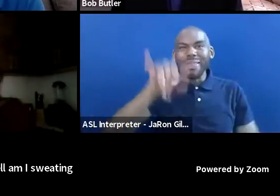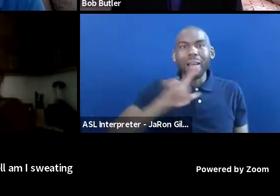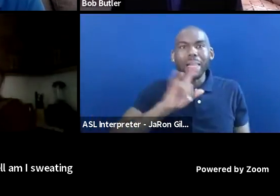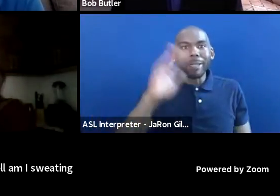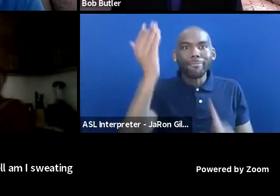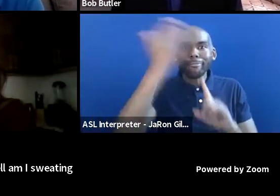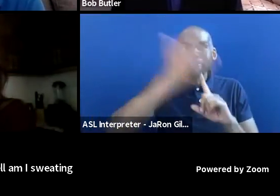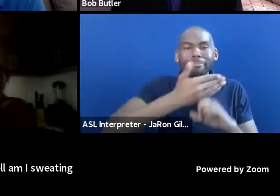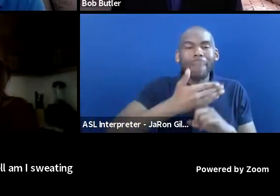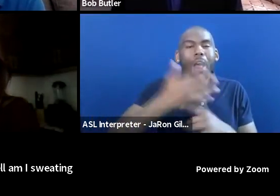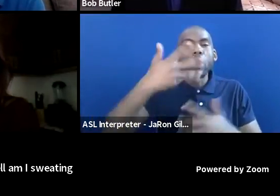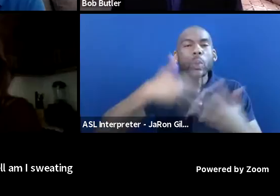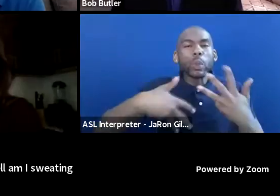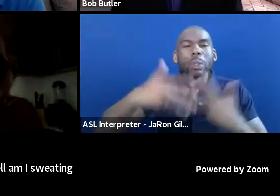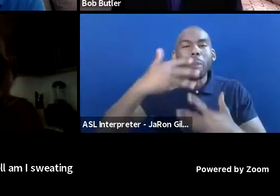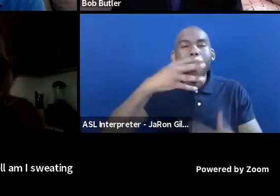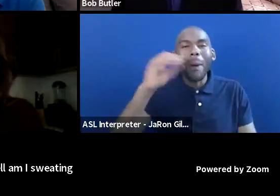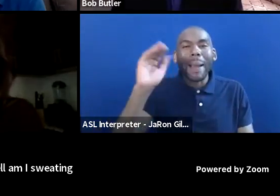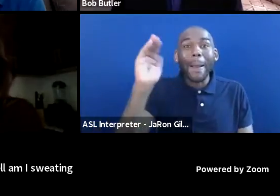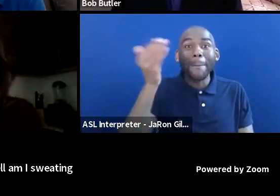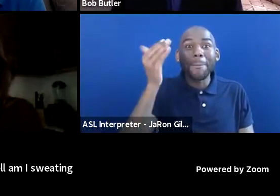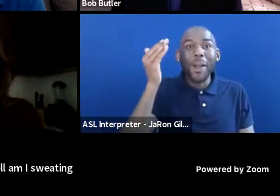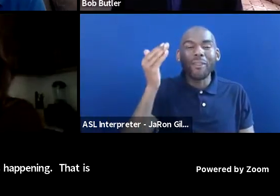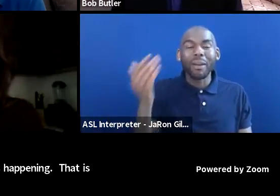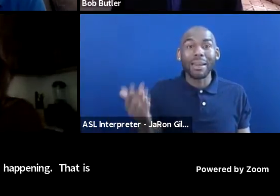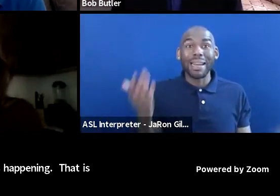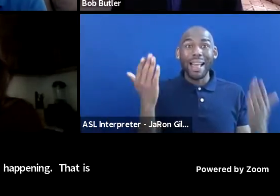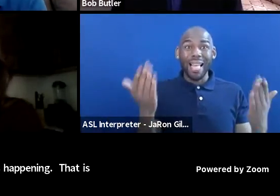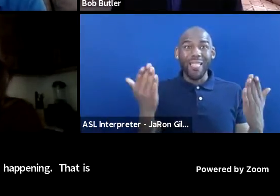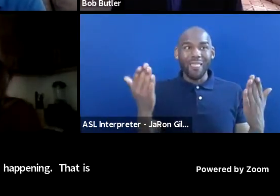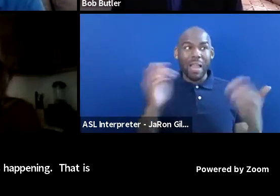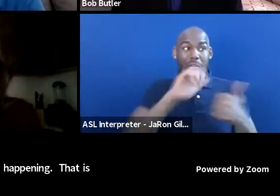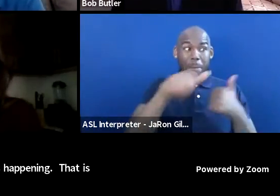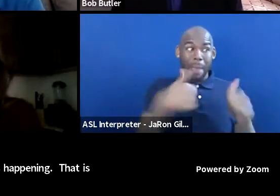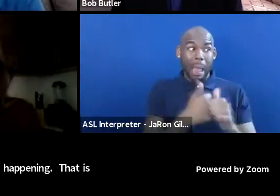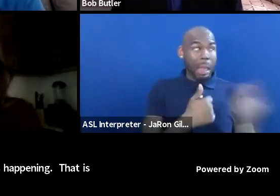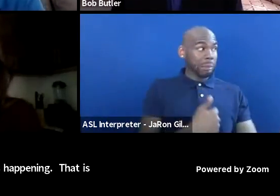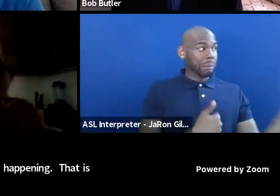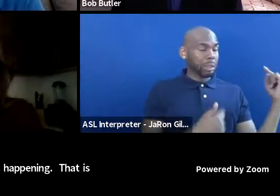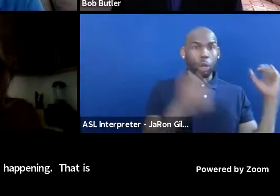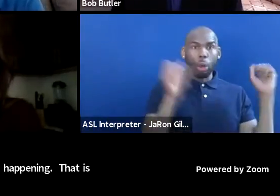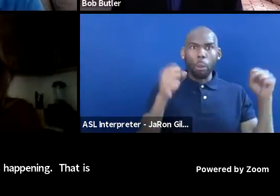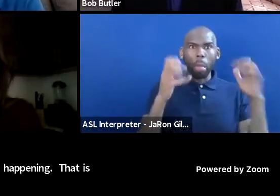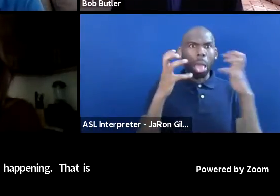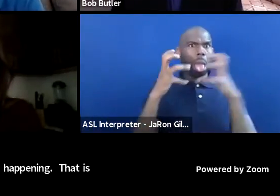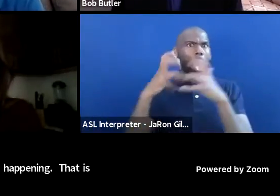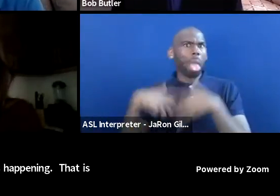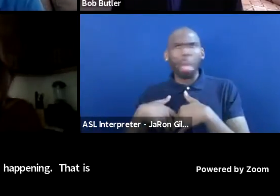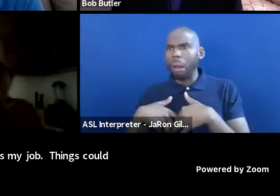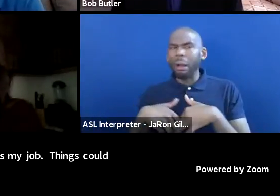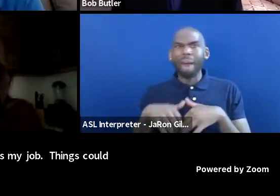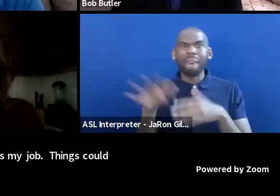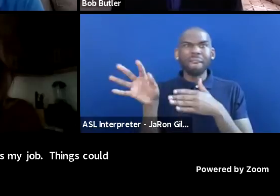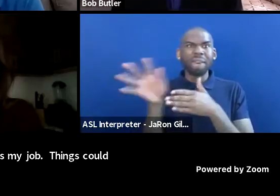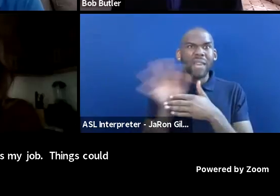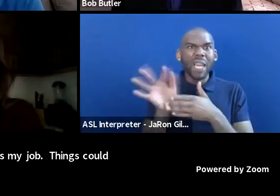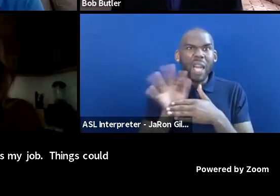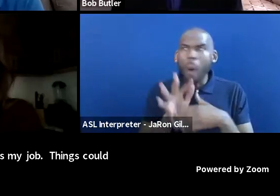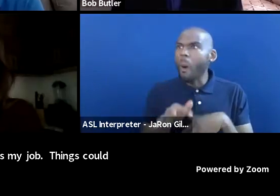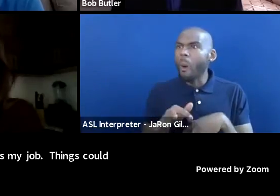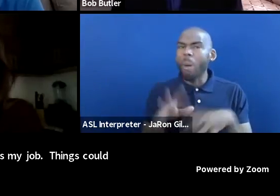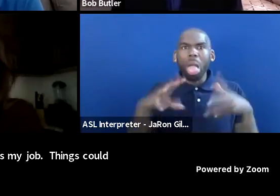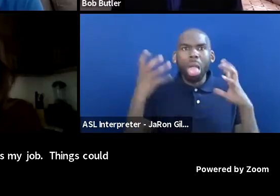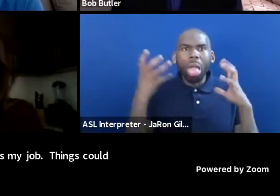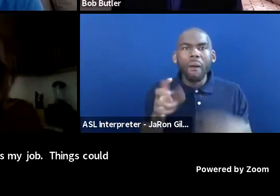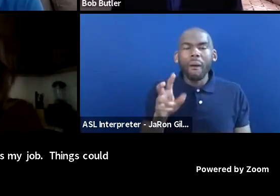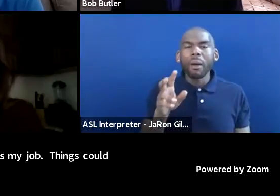my job. Things could be falling apart behind the scenes. There's no video. This live shot